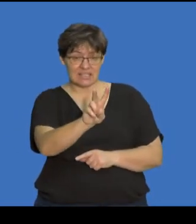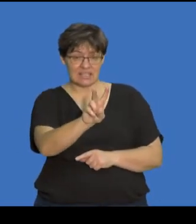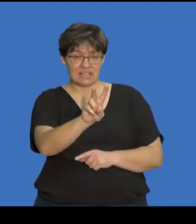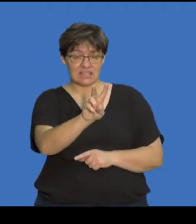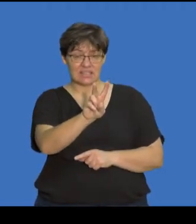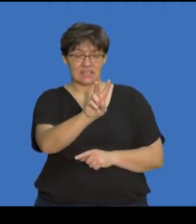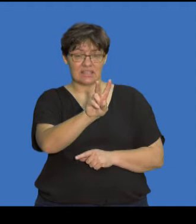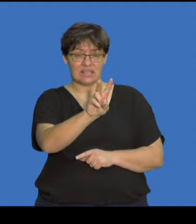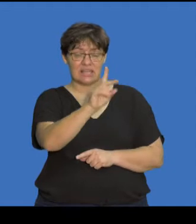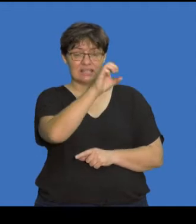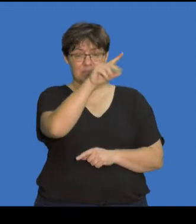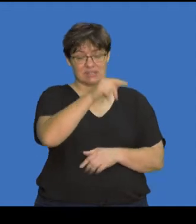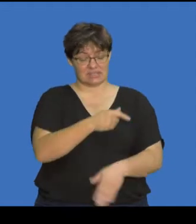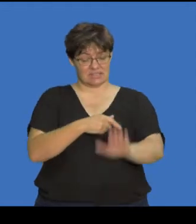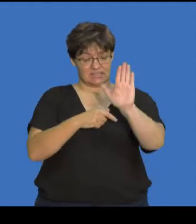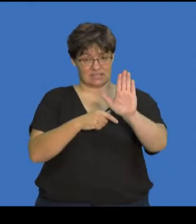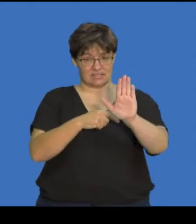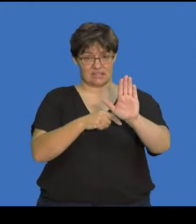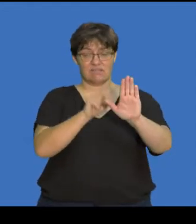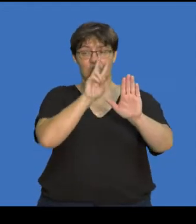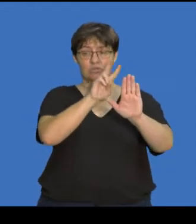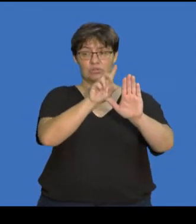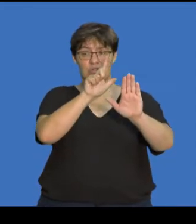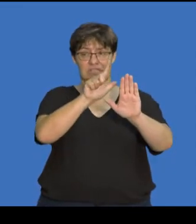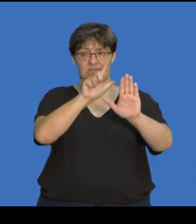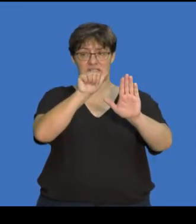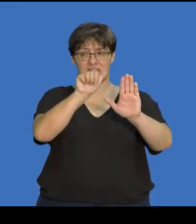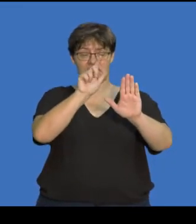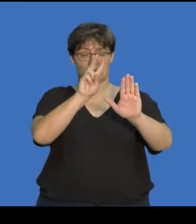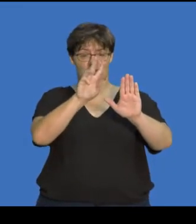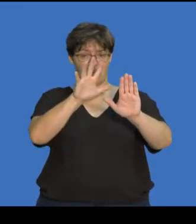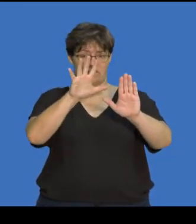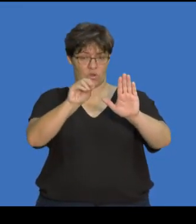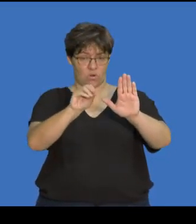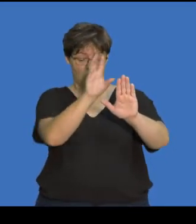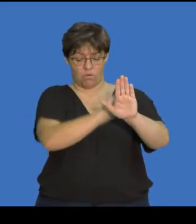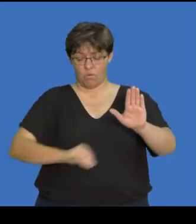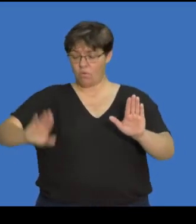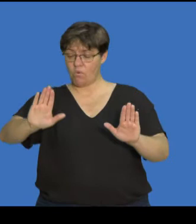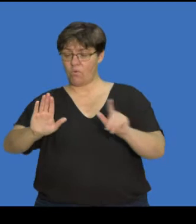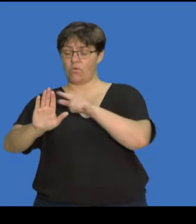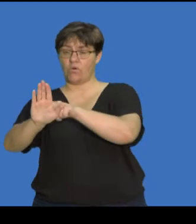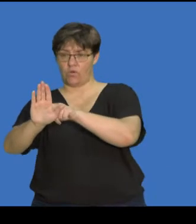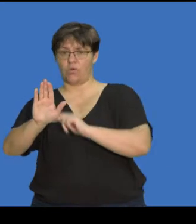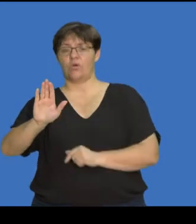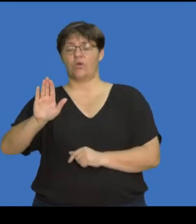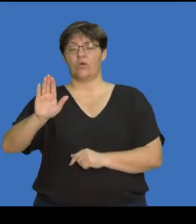the trading account with 276,250, and you are crediting your profit and loss account